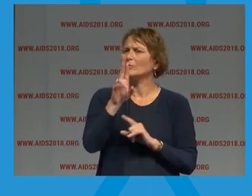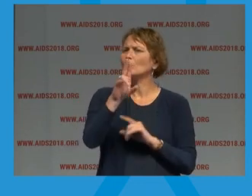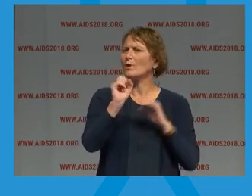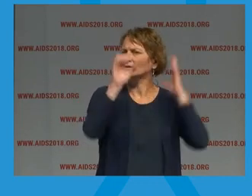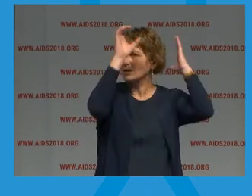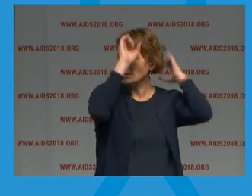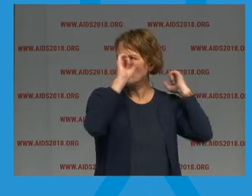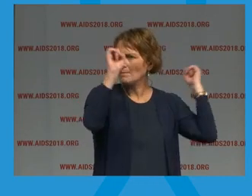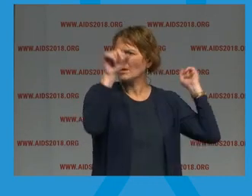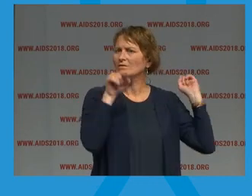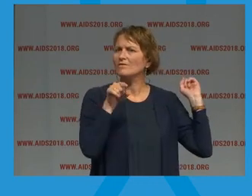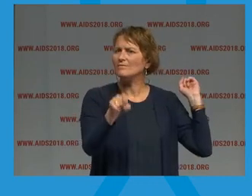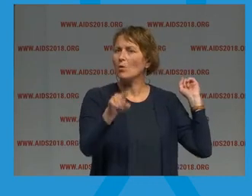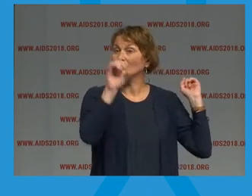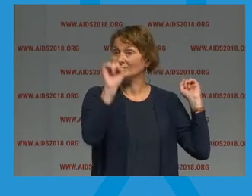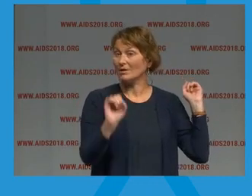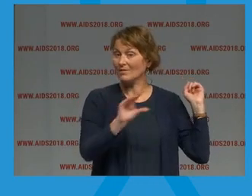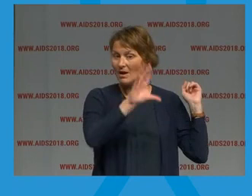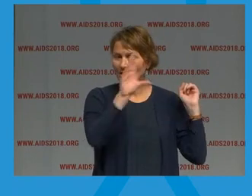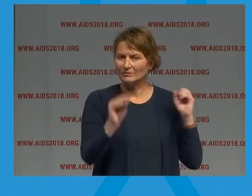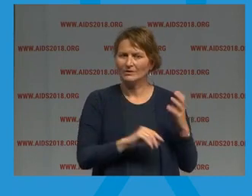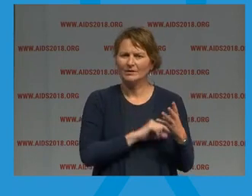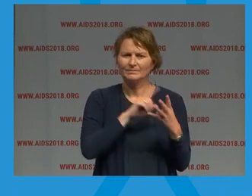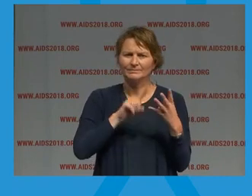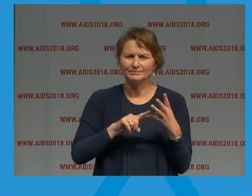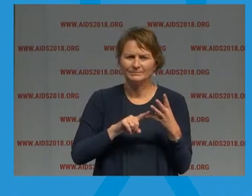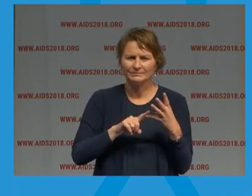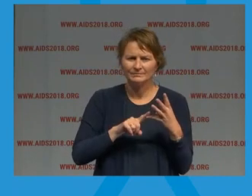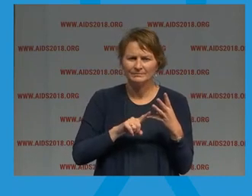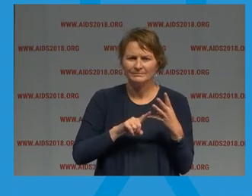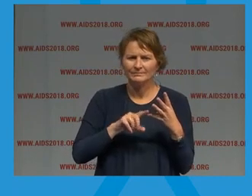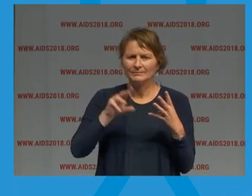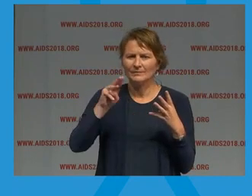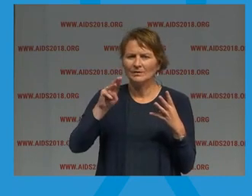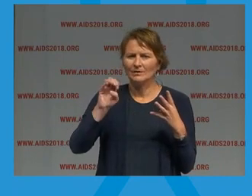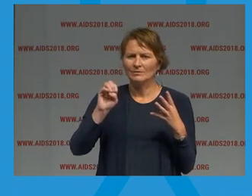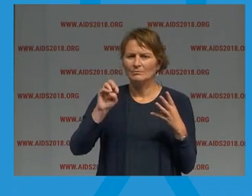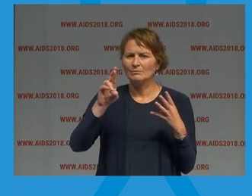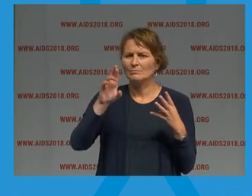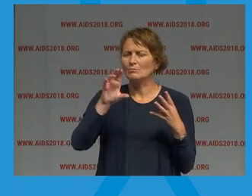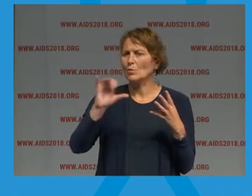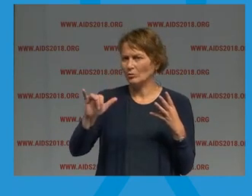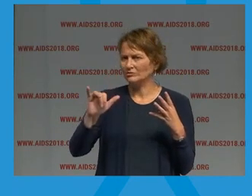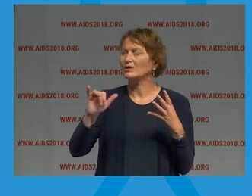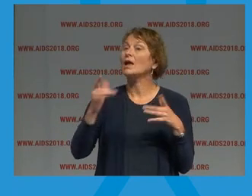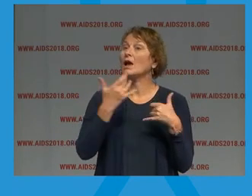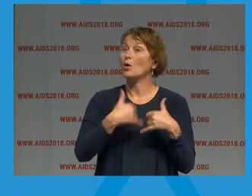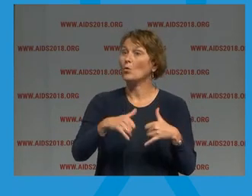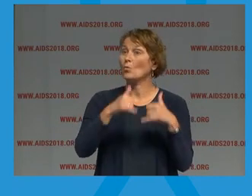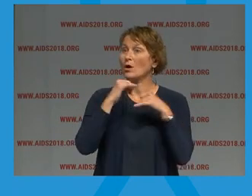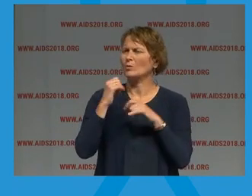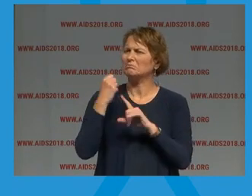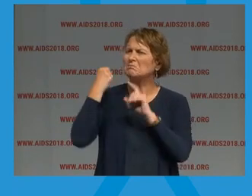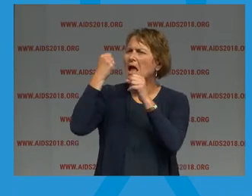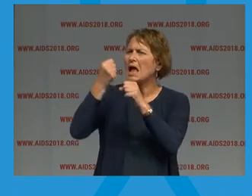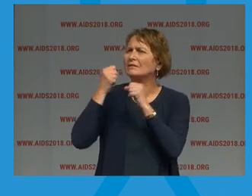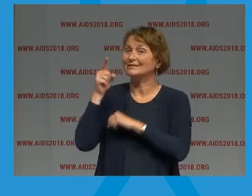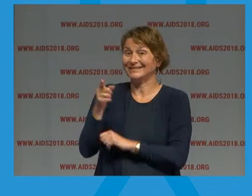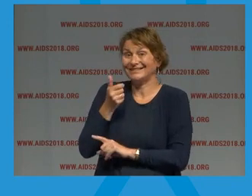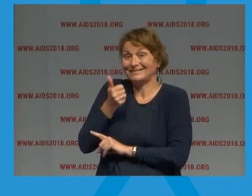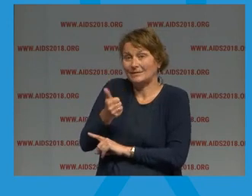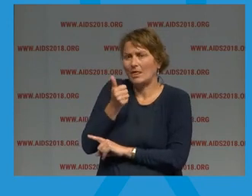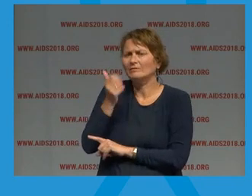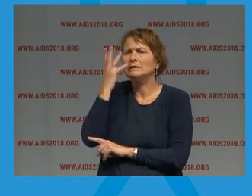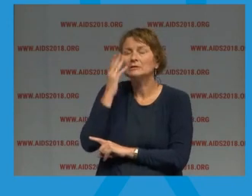South Africa. And Mercy, an award-winning activist who uses her own experiences of stigma